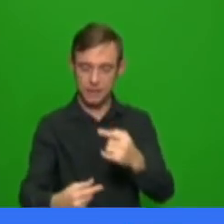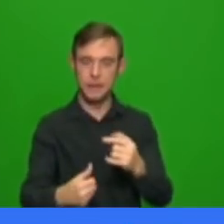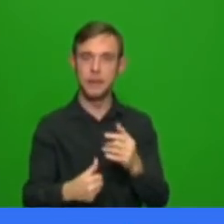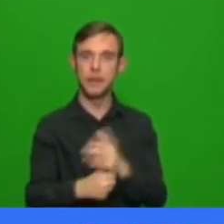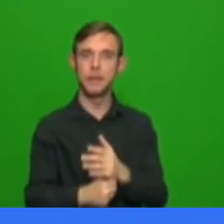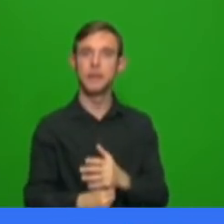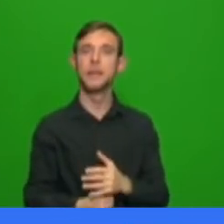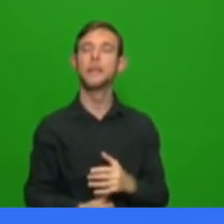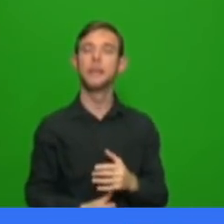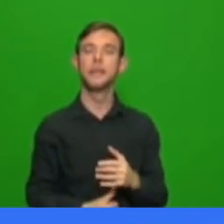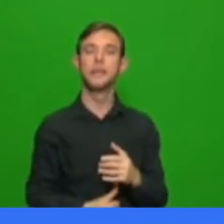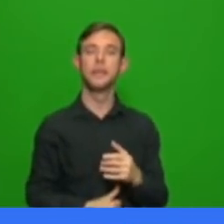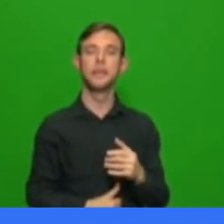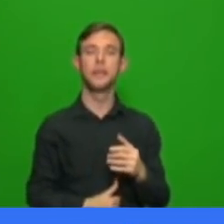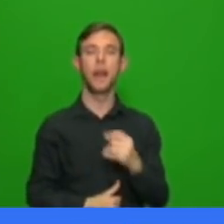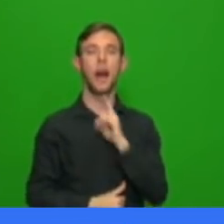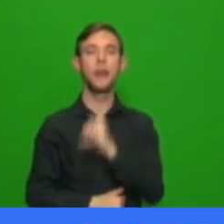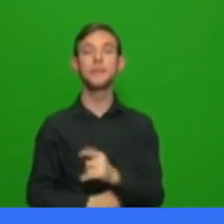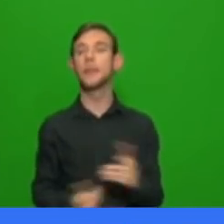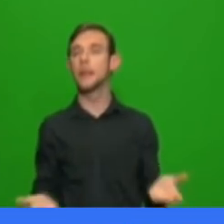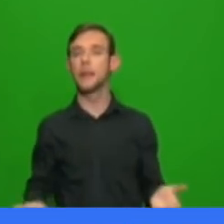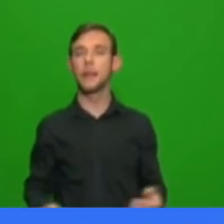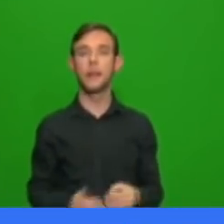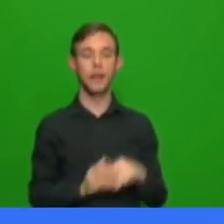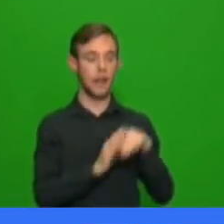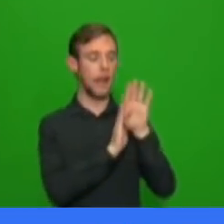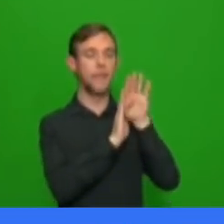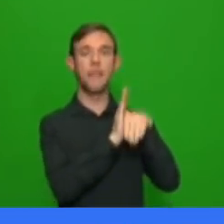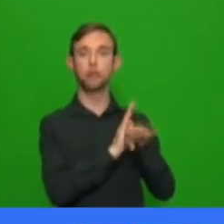Yes, inflation is contained,